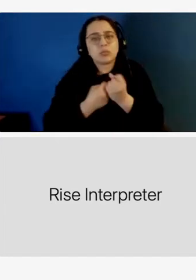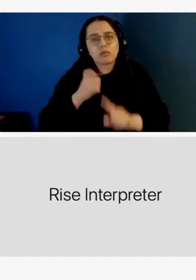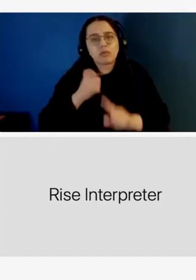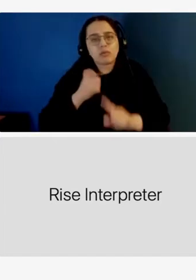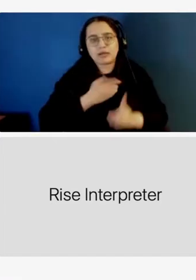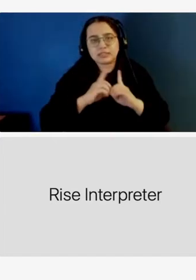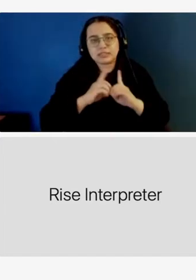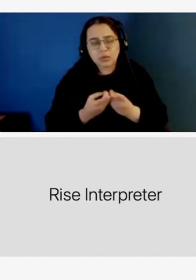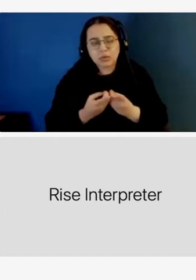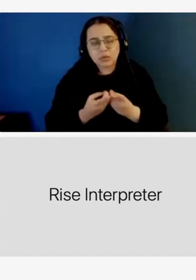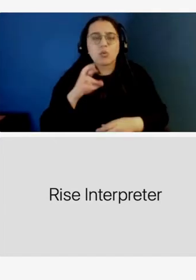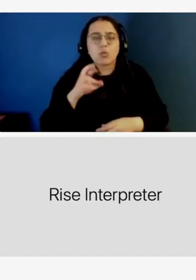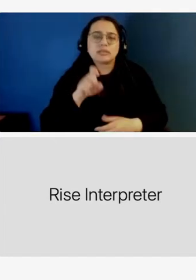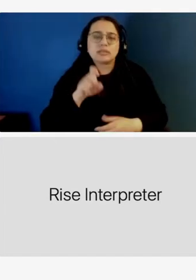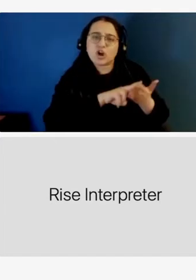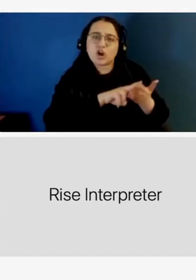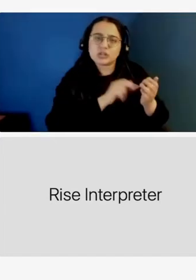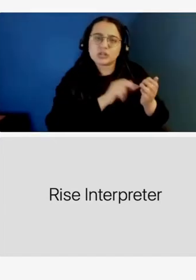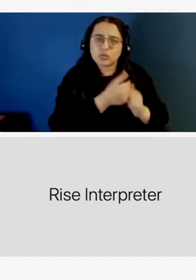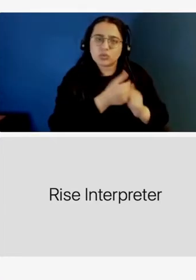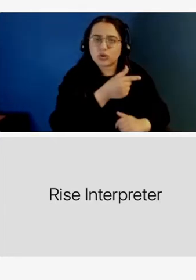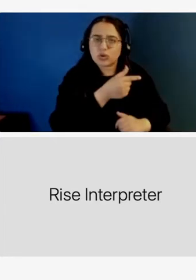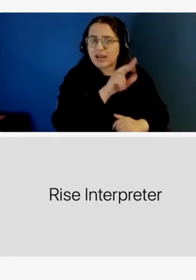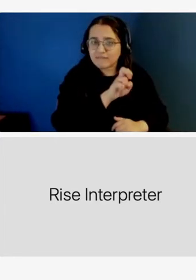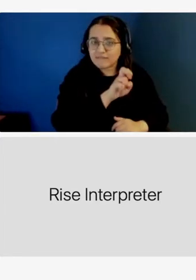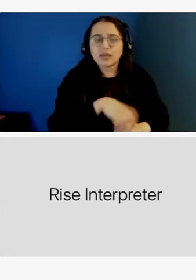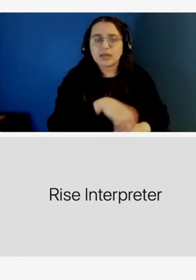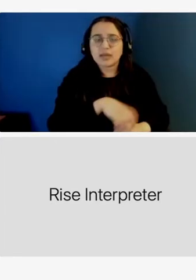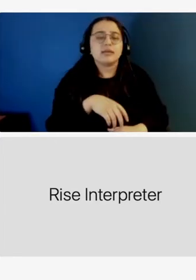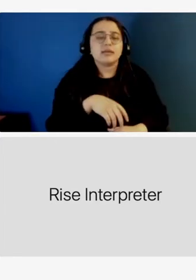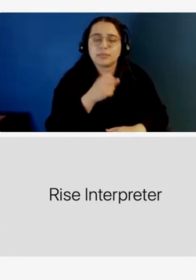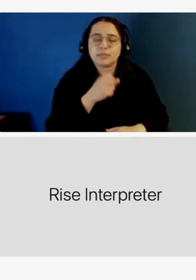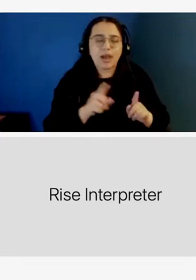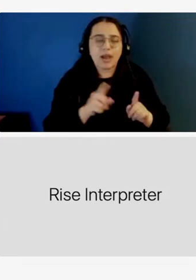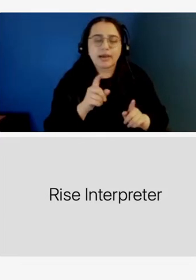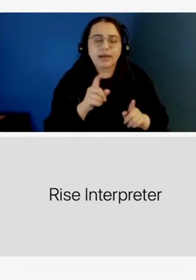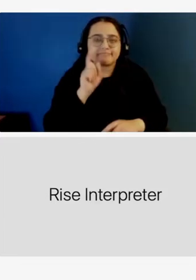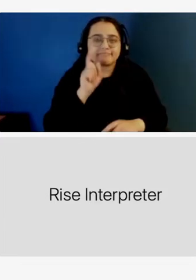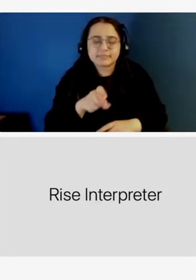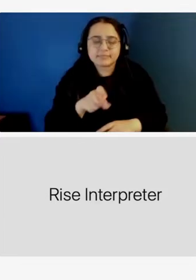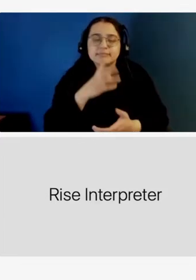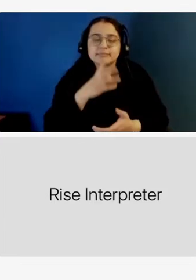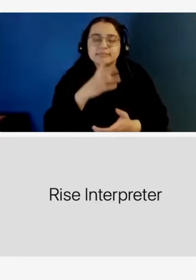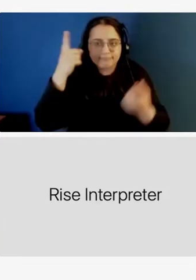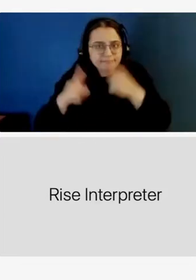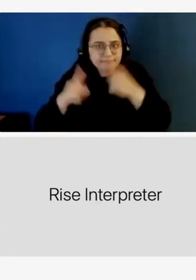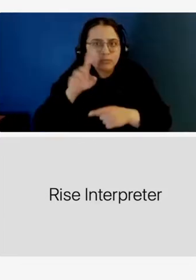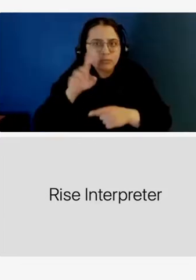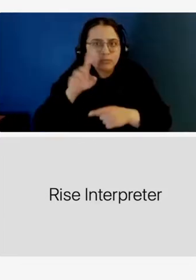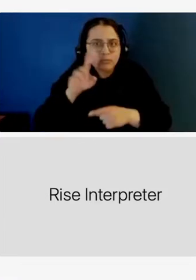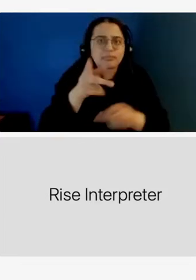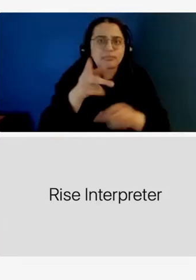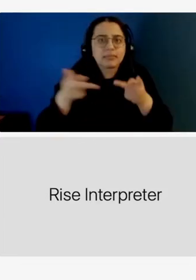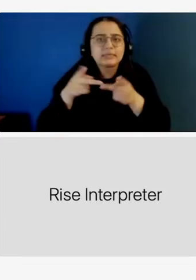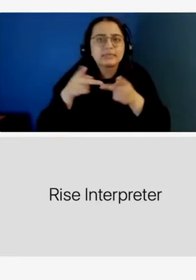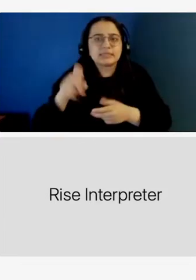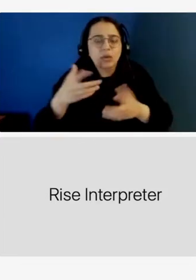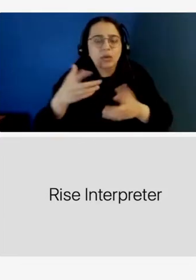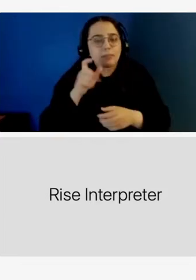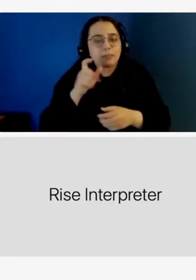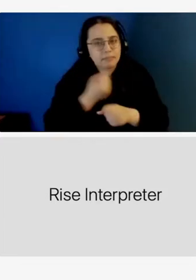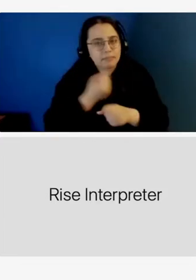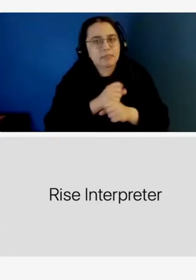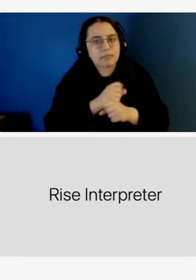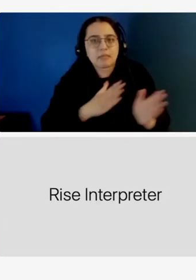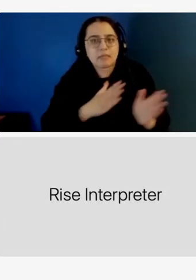our plan is to meet with each individual site and determine what their needs are and then develop that plan, because we will have to honor that part. So we may be looking at